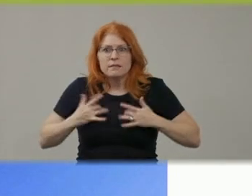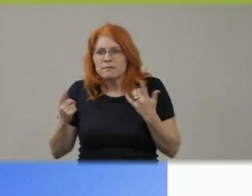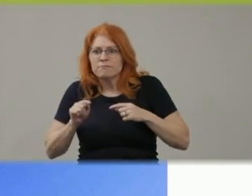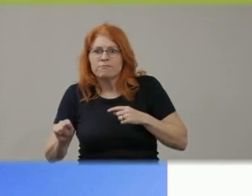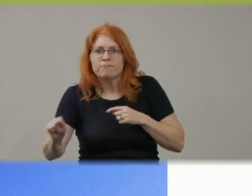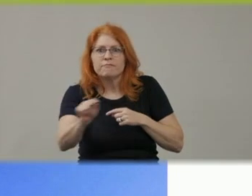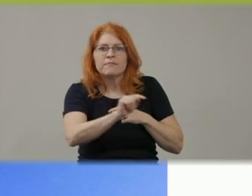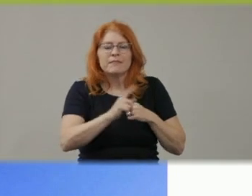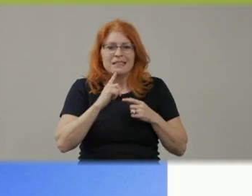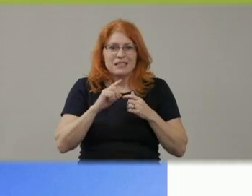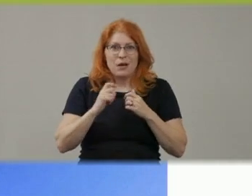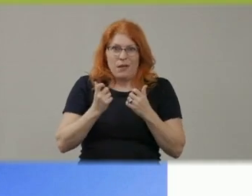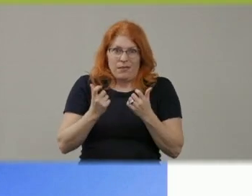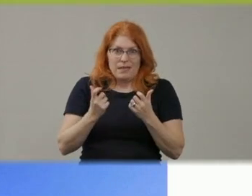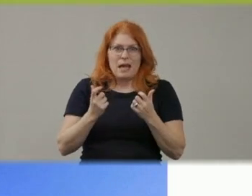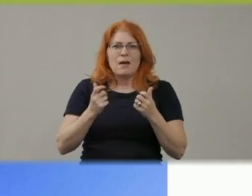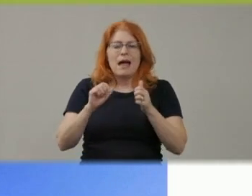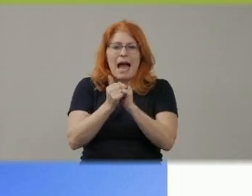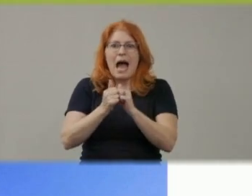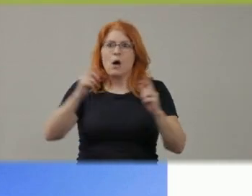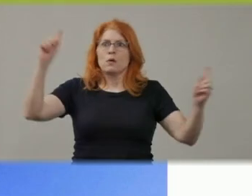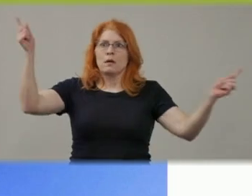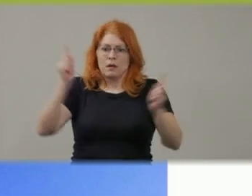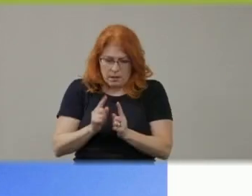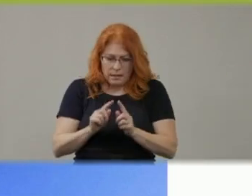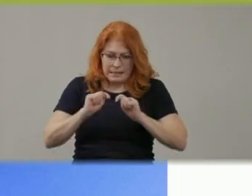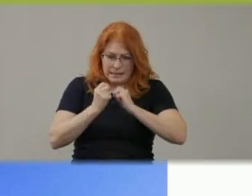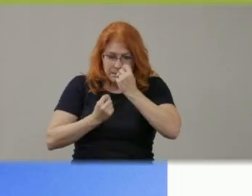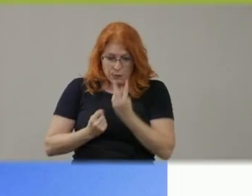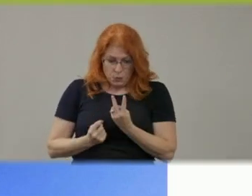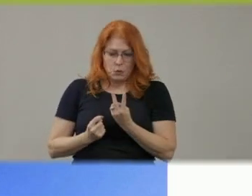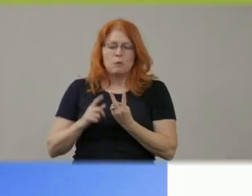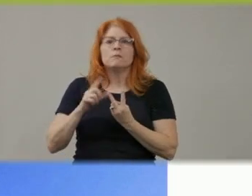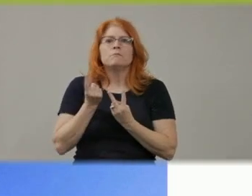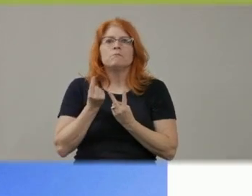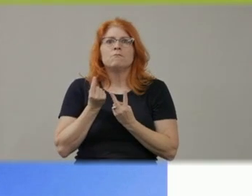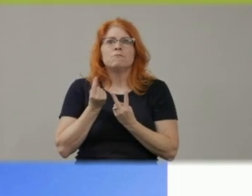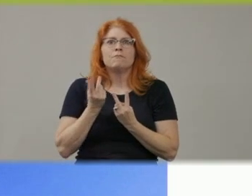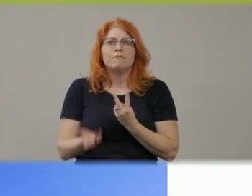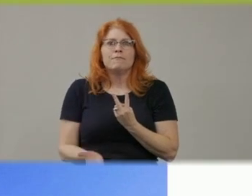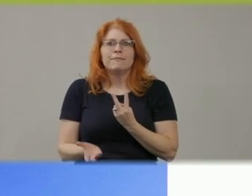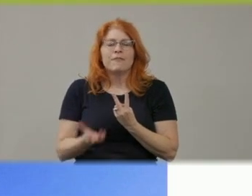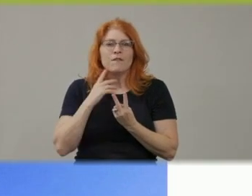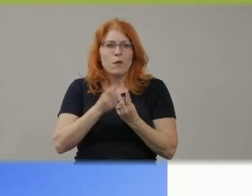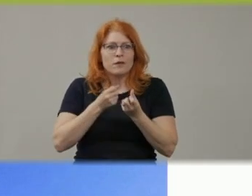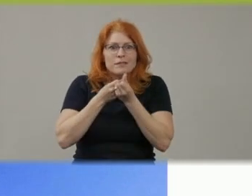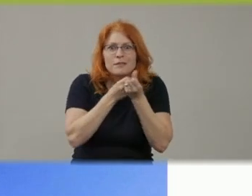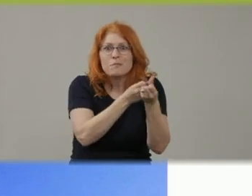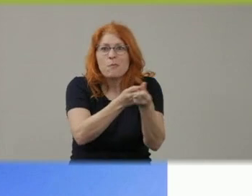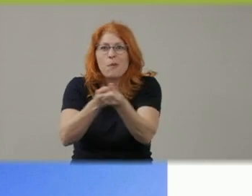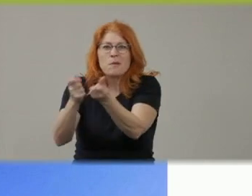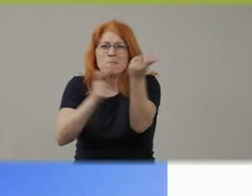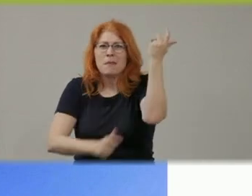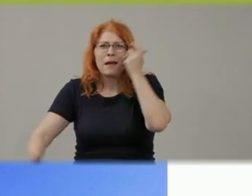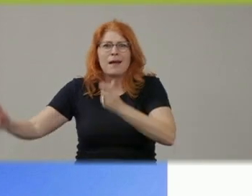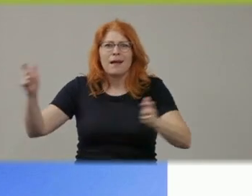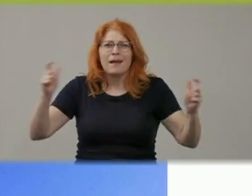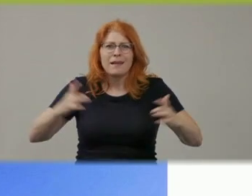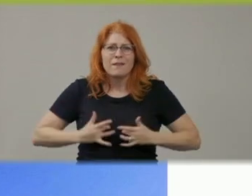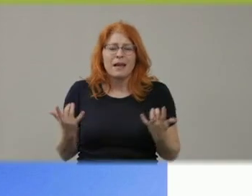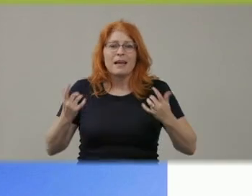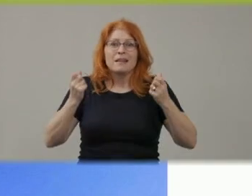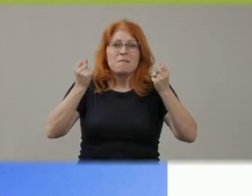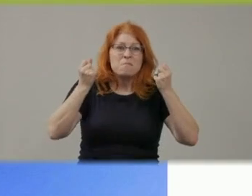how do you scale this down as a team of 2 to support an event this big?